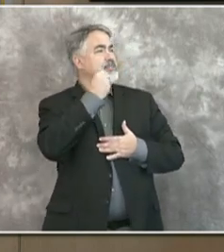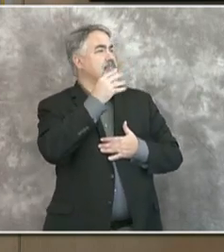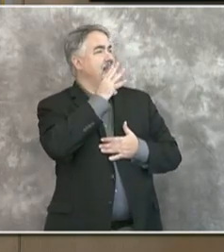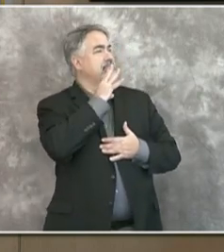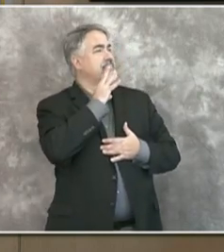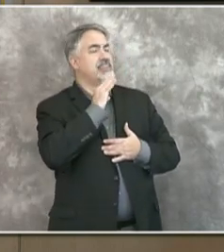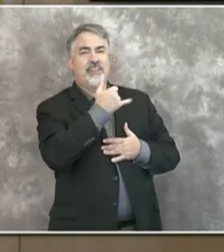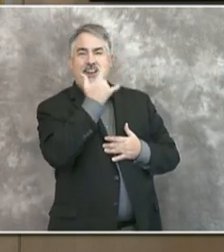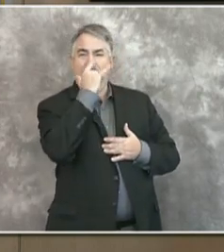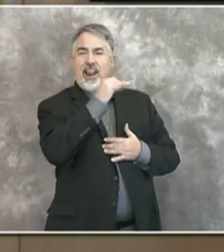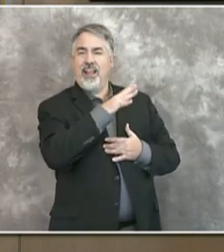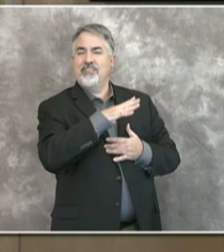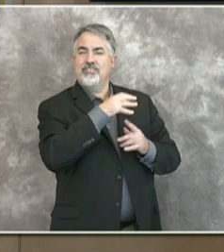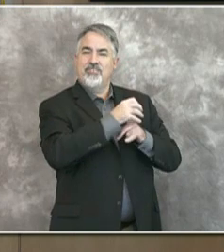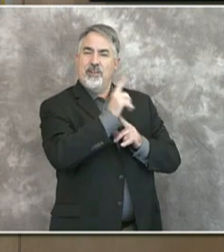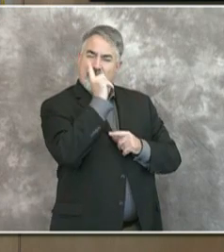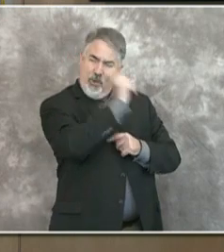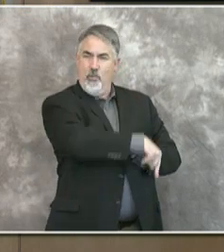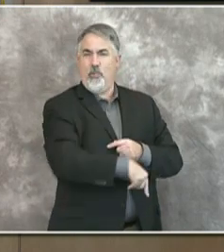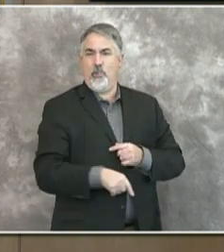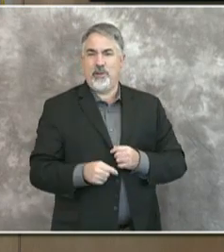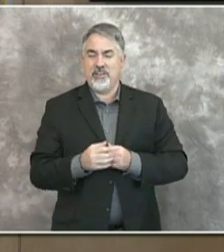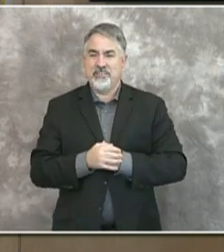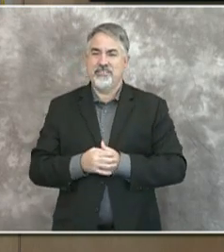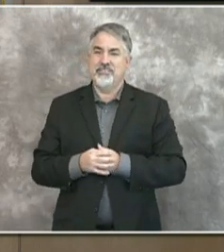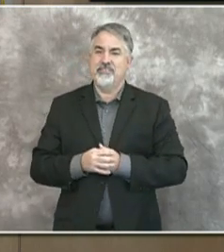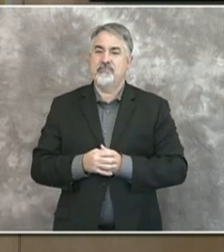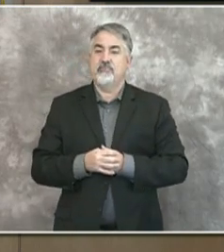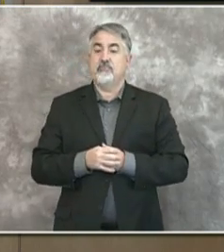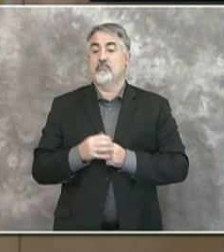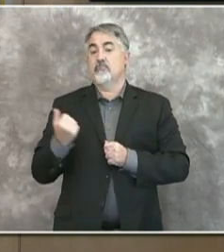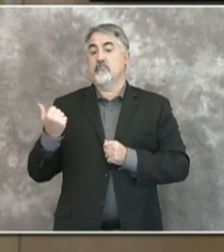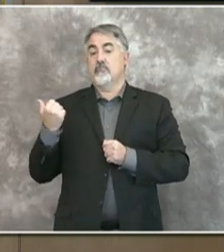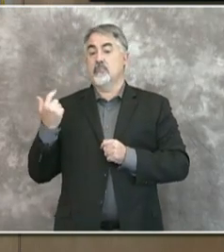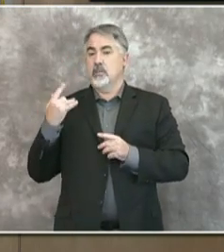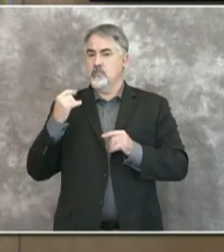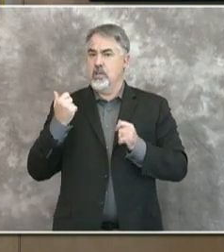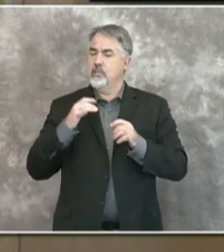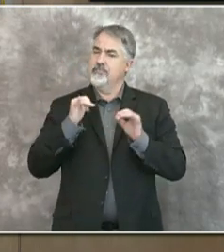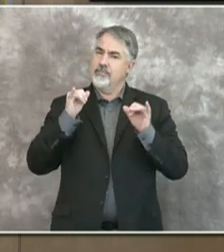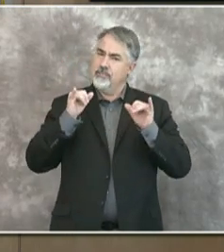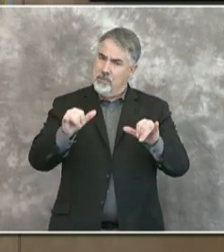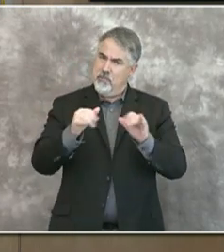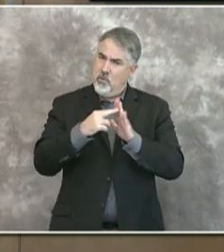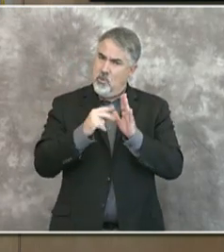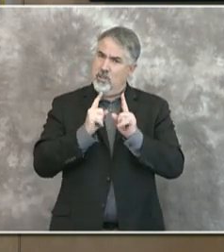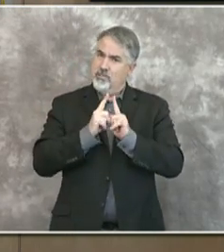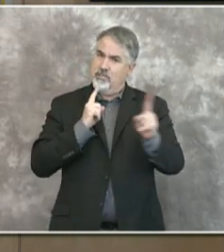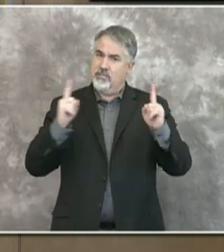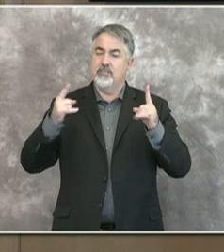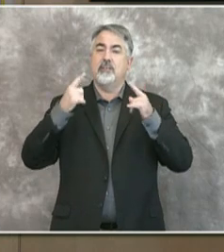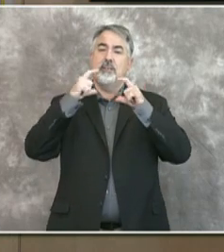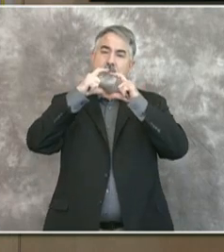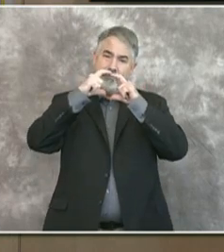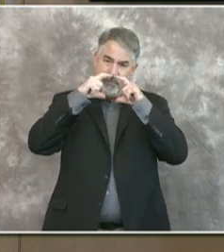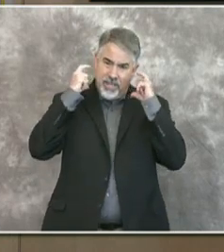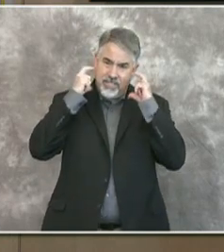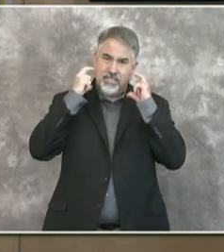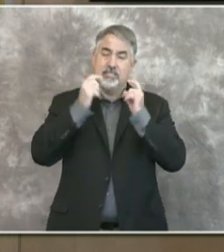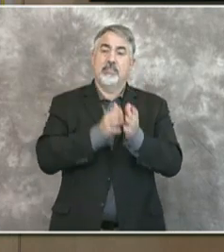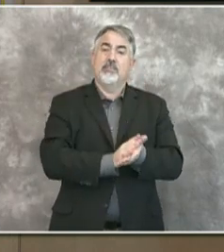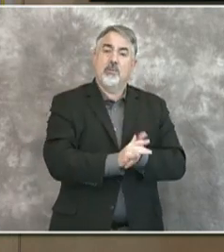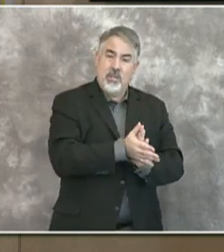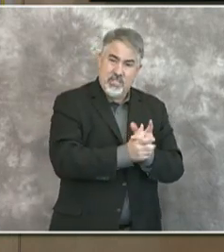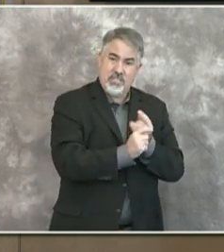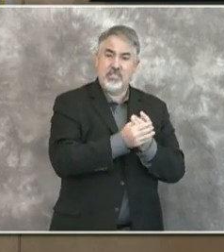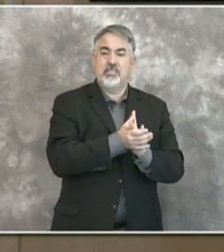have been because we've been disciplined in maintaining social distance, wearing facial coverings, and washing our hands to slow the